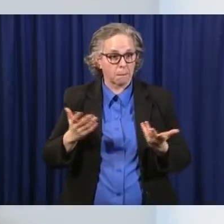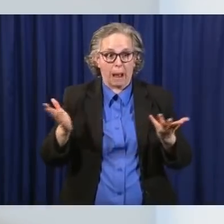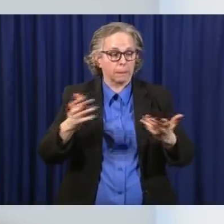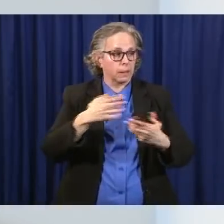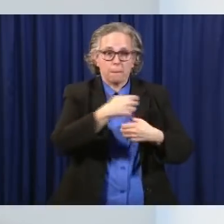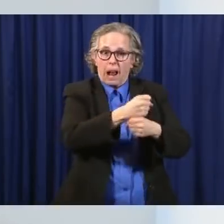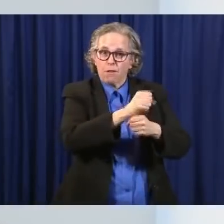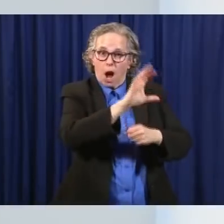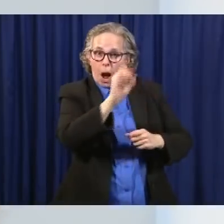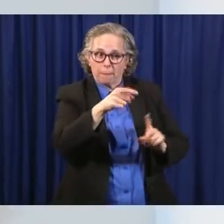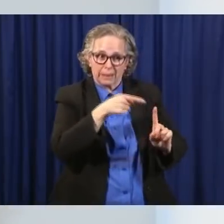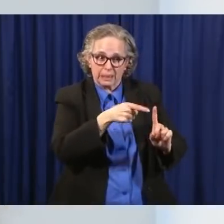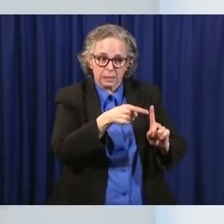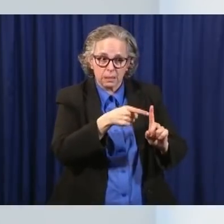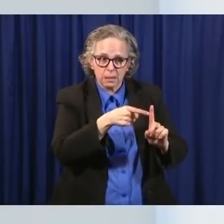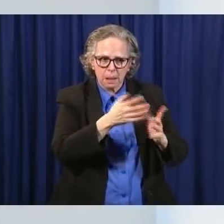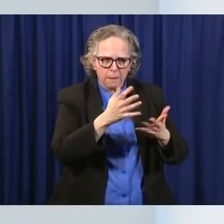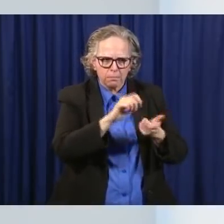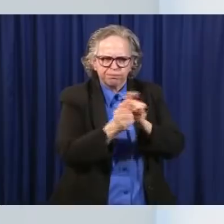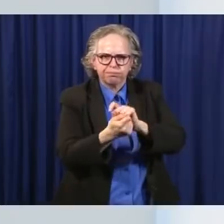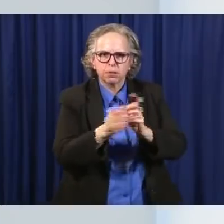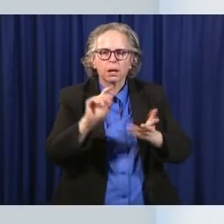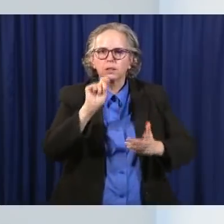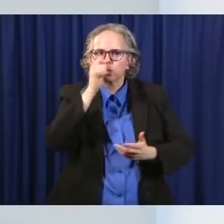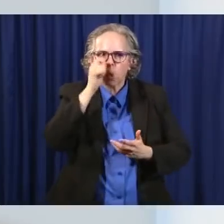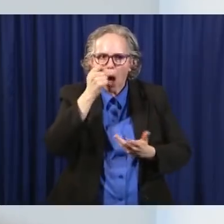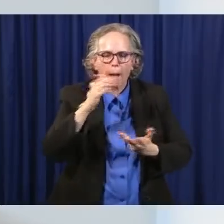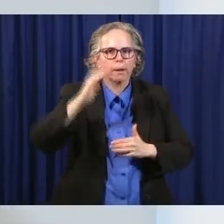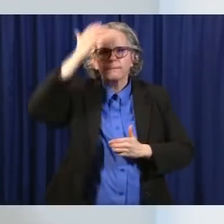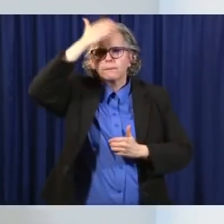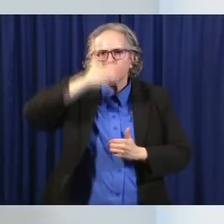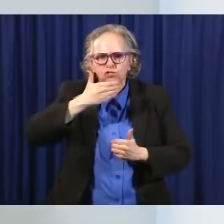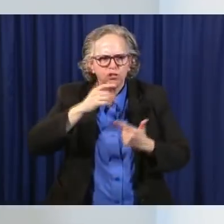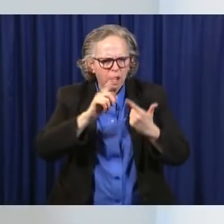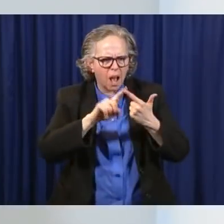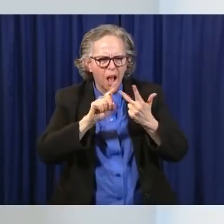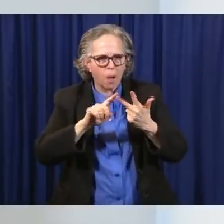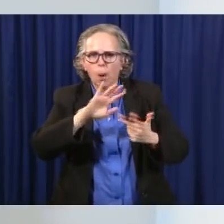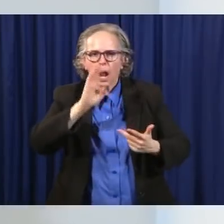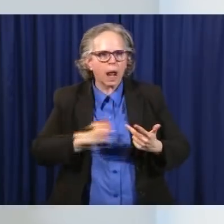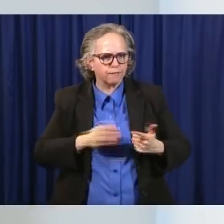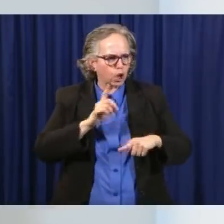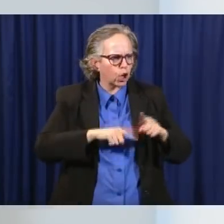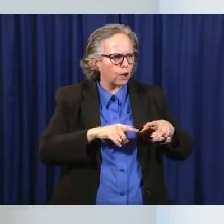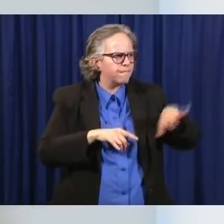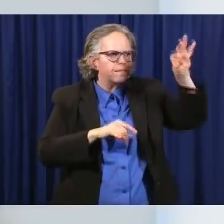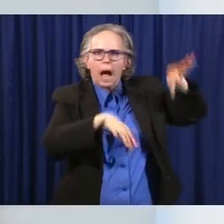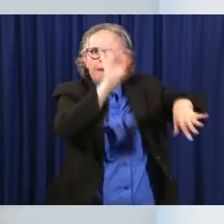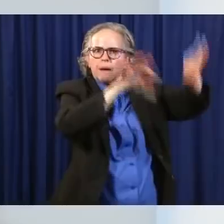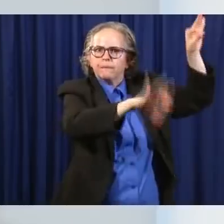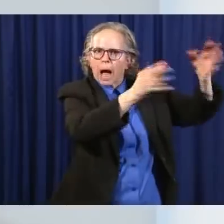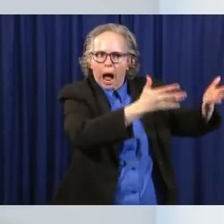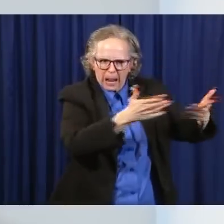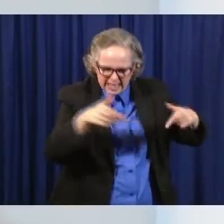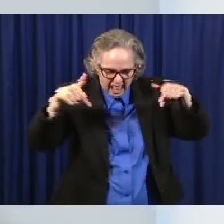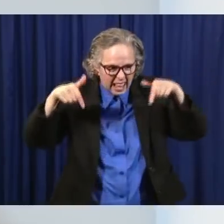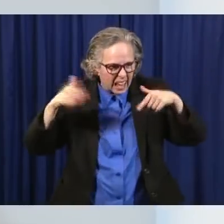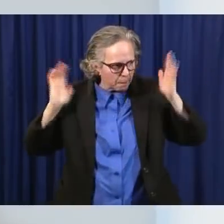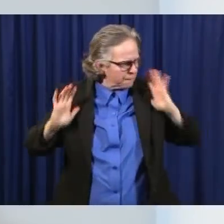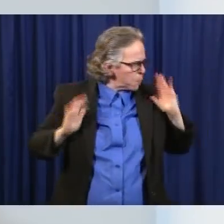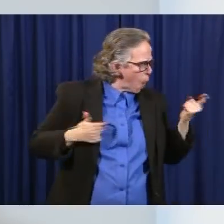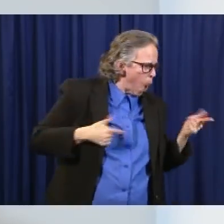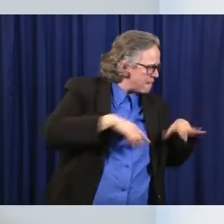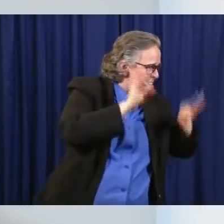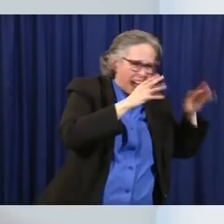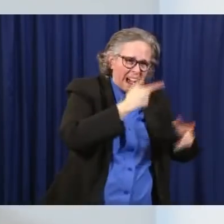been producing the swabs and the face shields and the things like that we couldn't get a hold of earlier in the crisis, and they started to produce